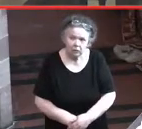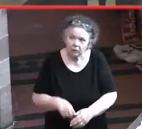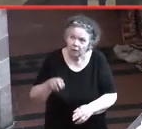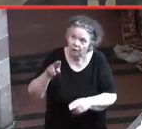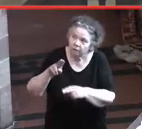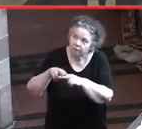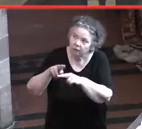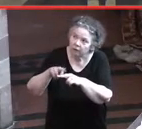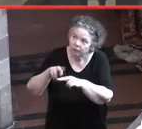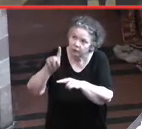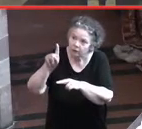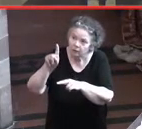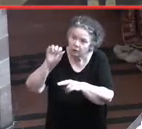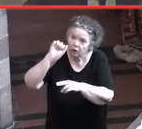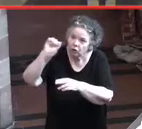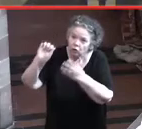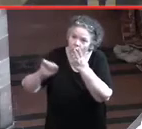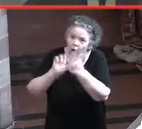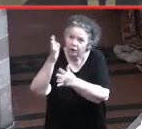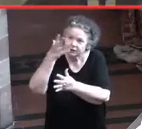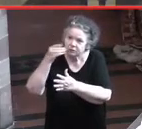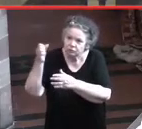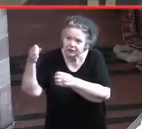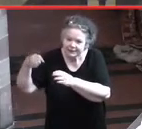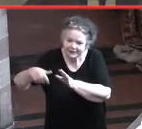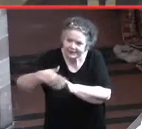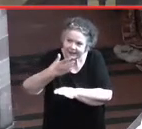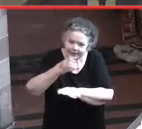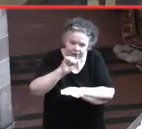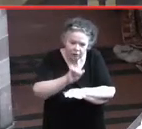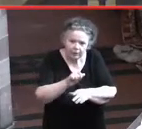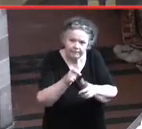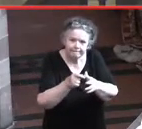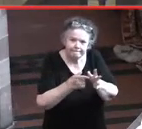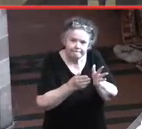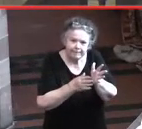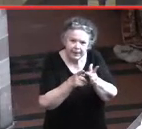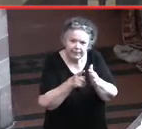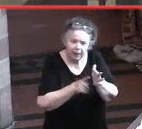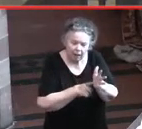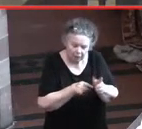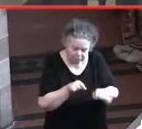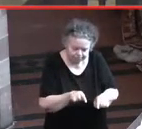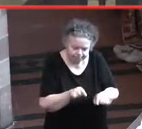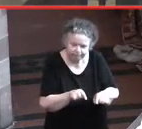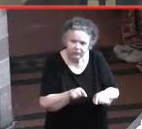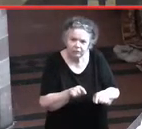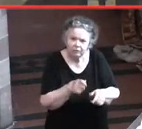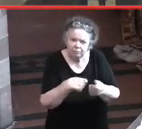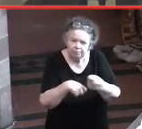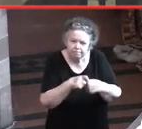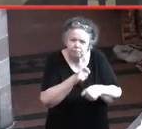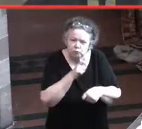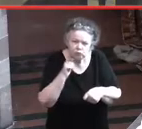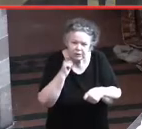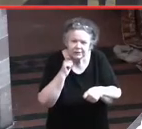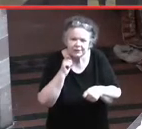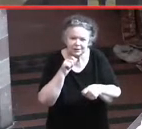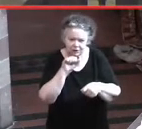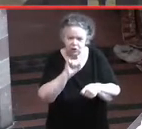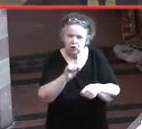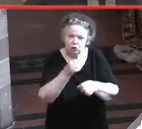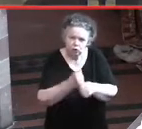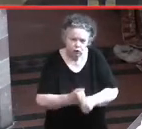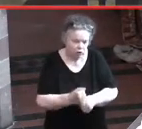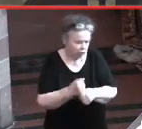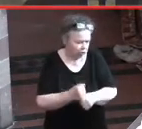Father, send the Holy Spirit upon Pamela for the office and work of a presbyter in